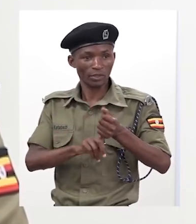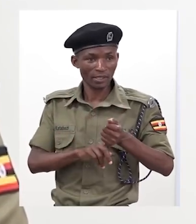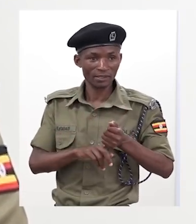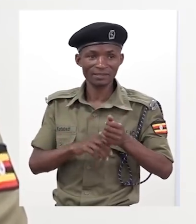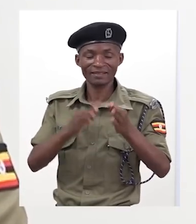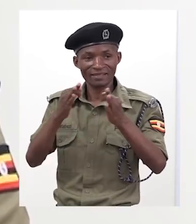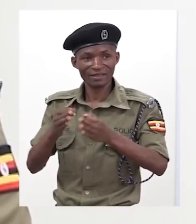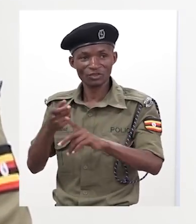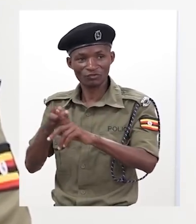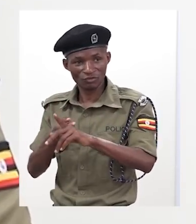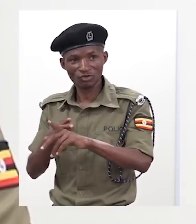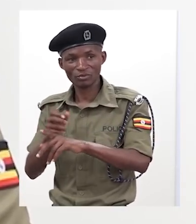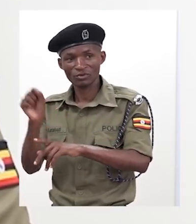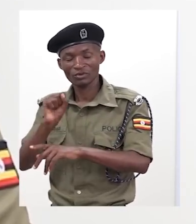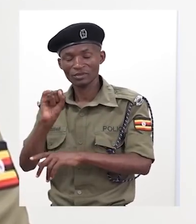home.